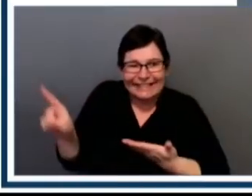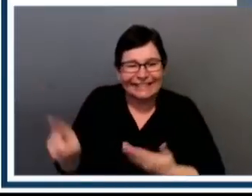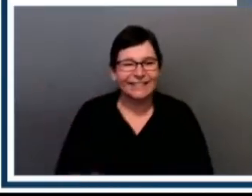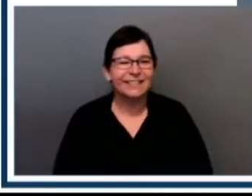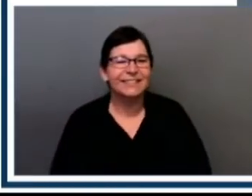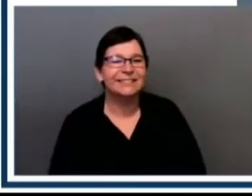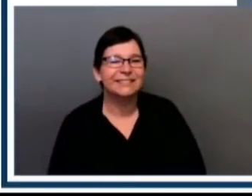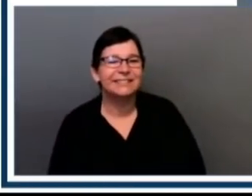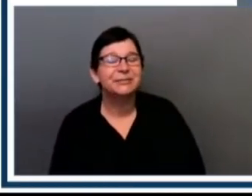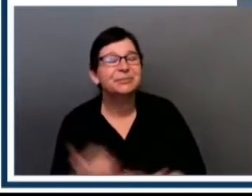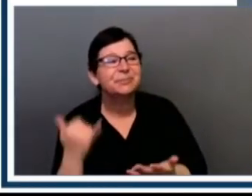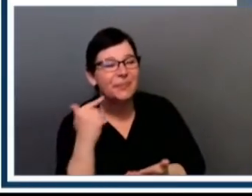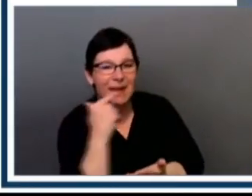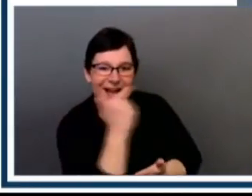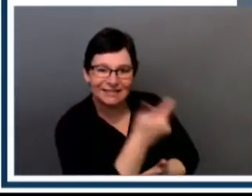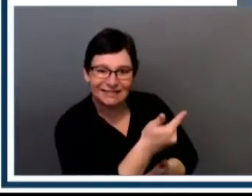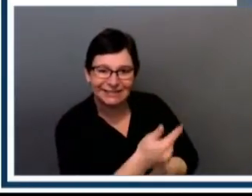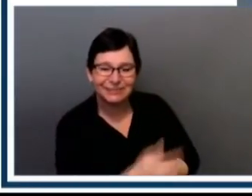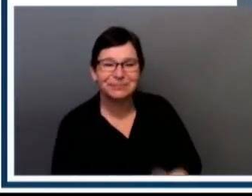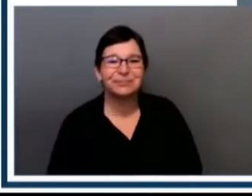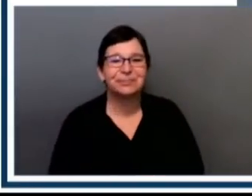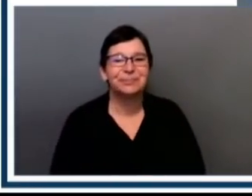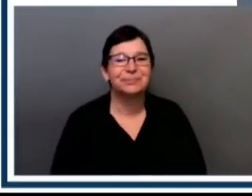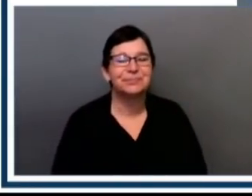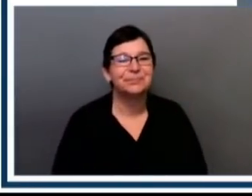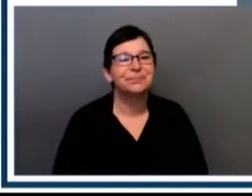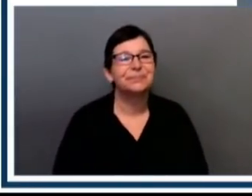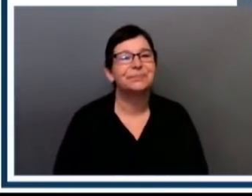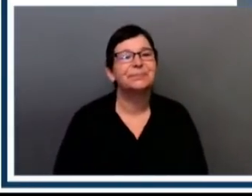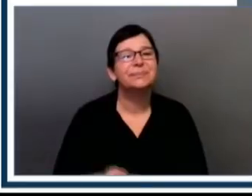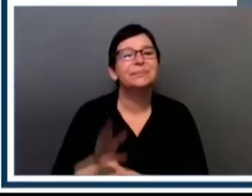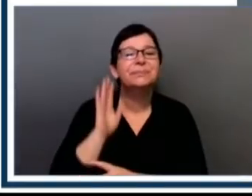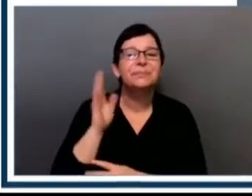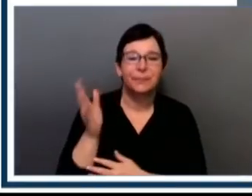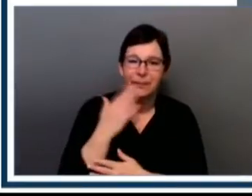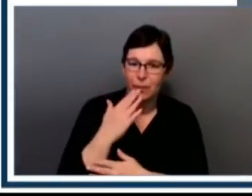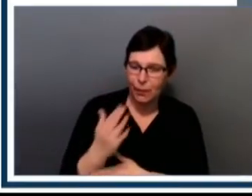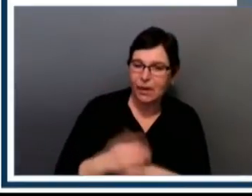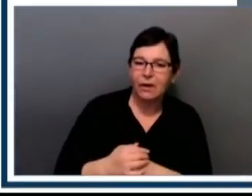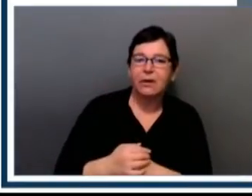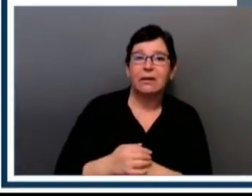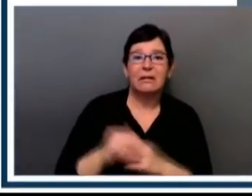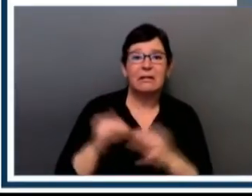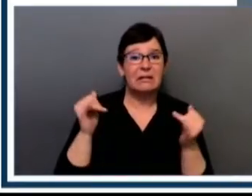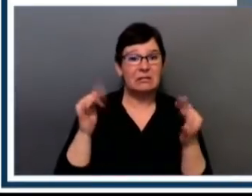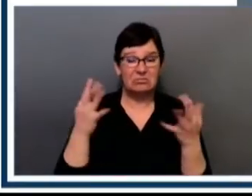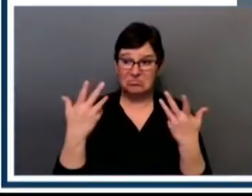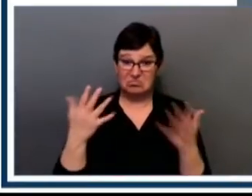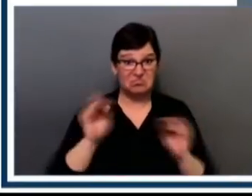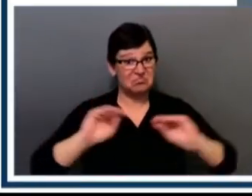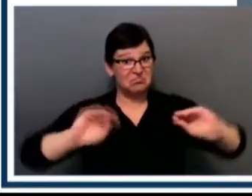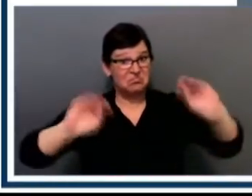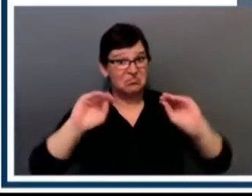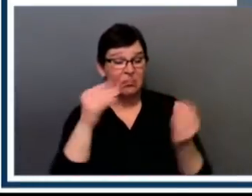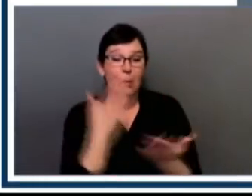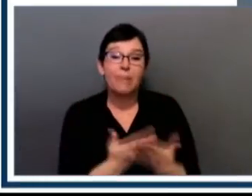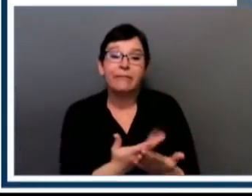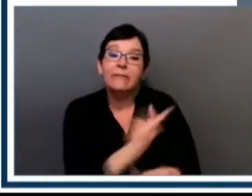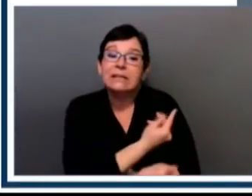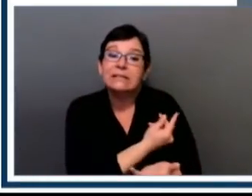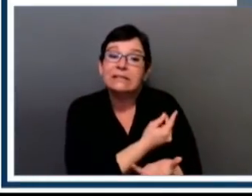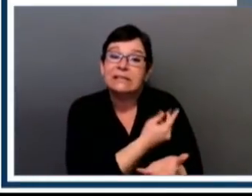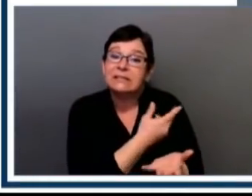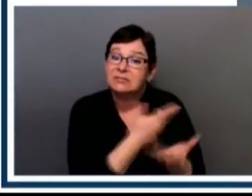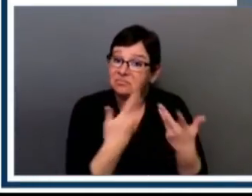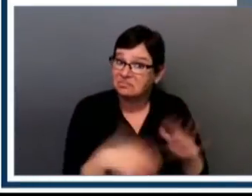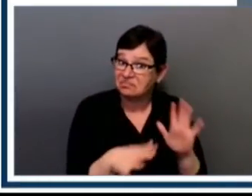If and when we no longer have proof of vaccination requirements, will people who lost their employment due to not being vaccinated be allowed